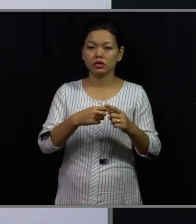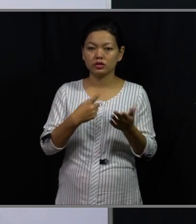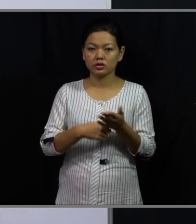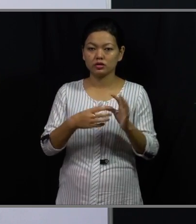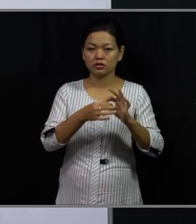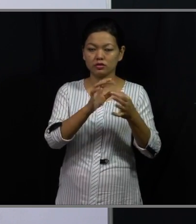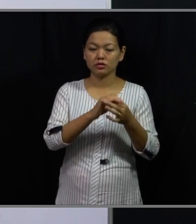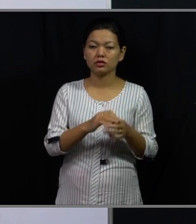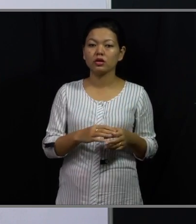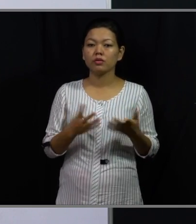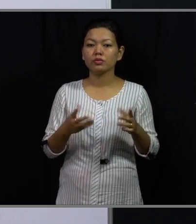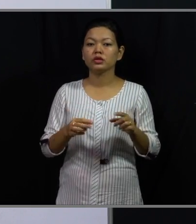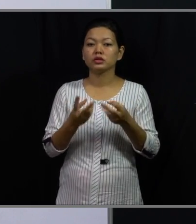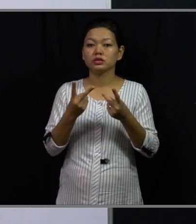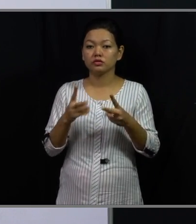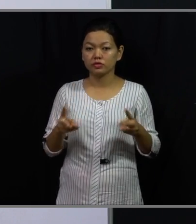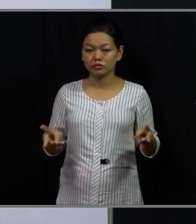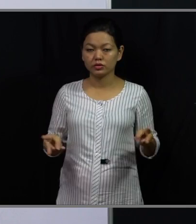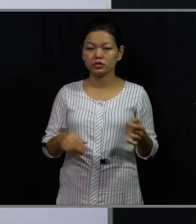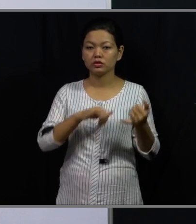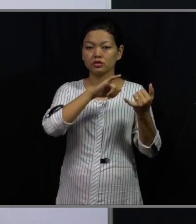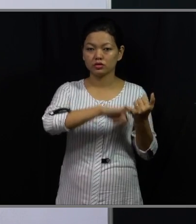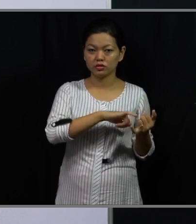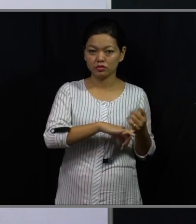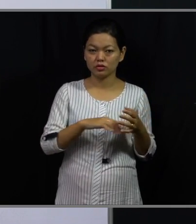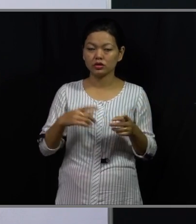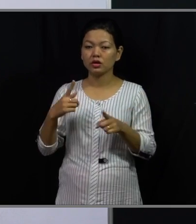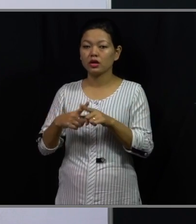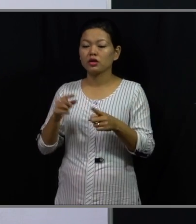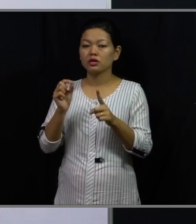between sociology and anthropology, sociology